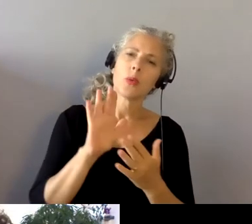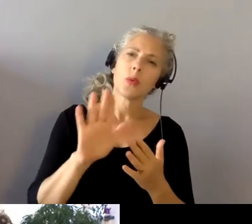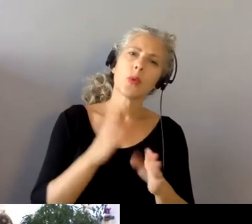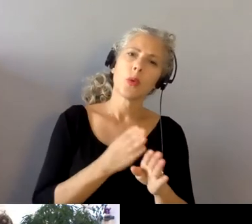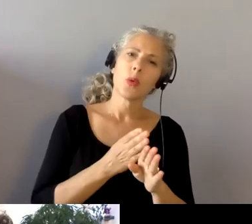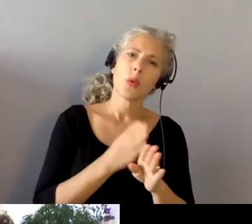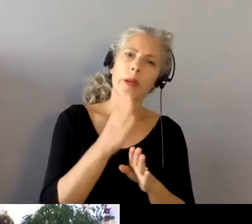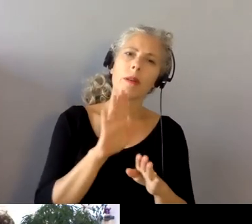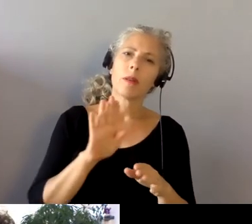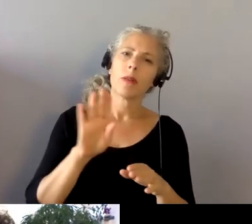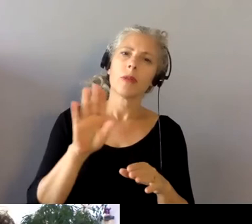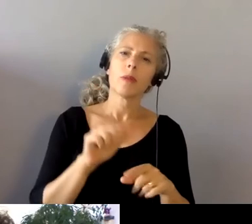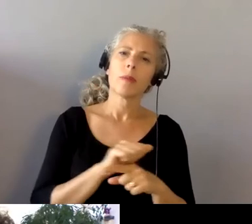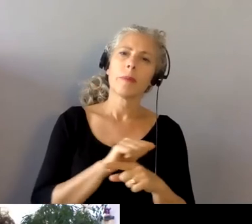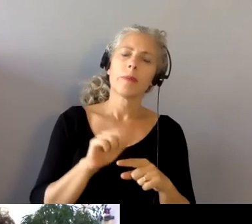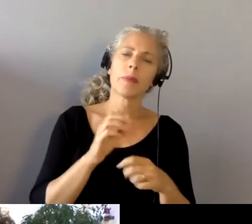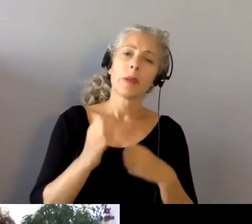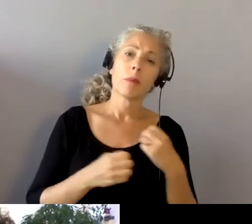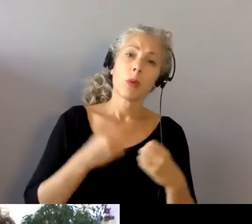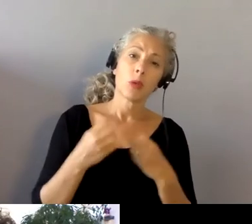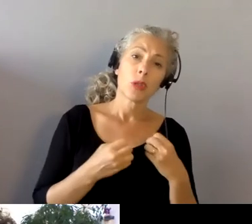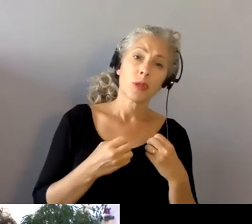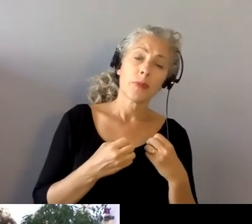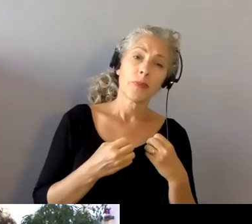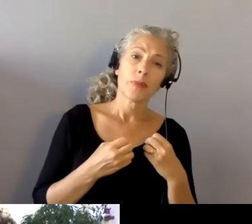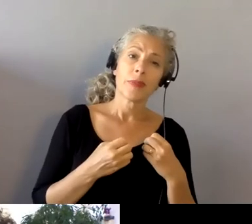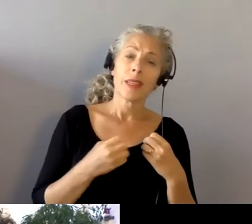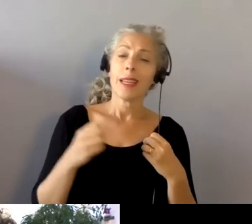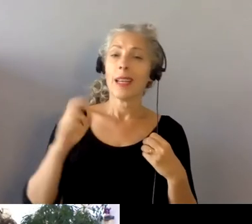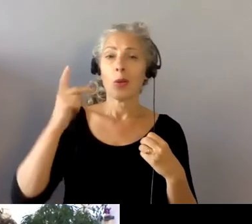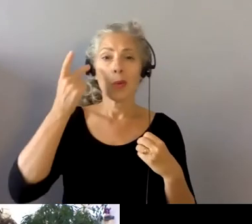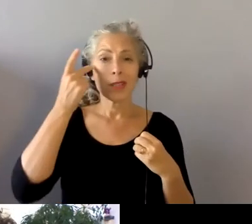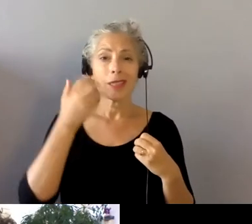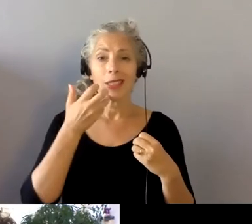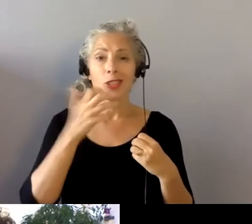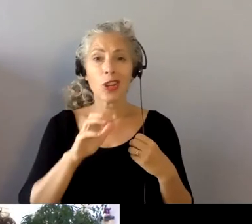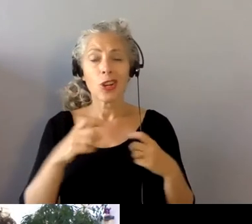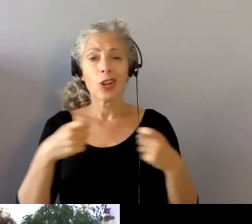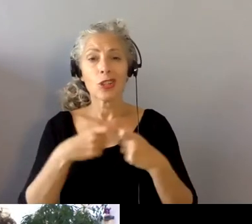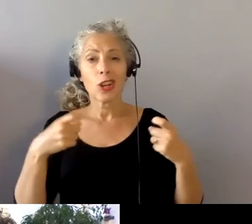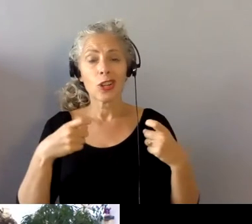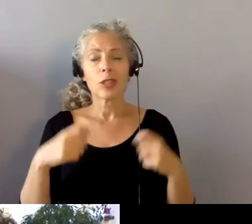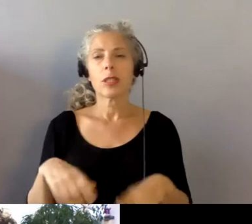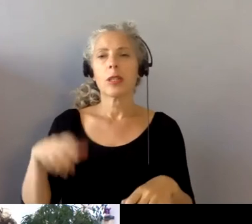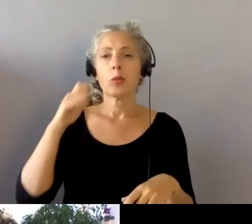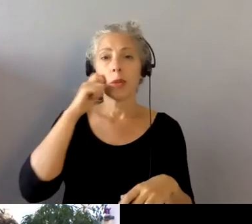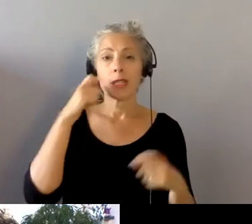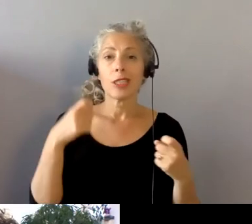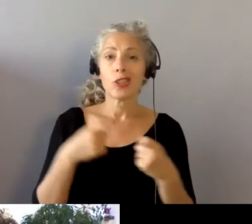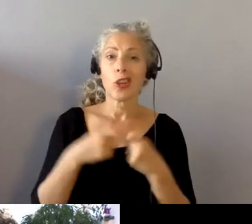your practice, the emotional and the racially charged and the politically charged, and this kind of